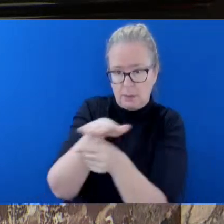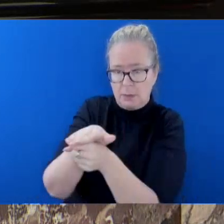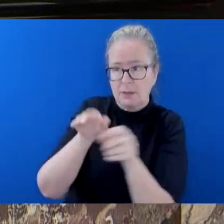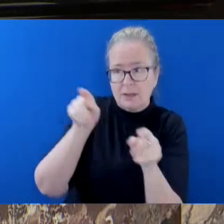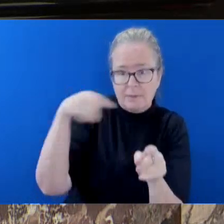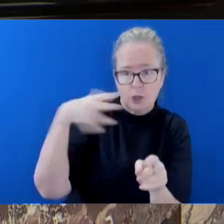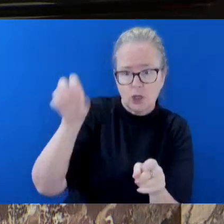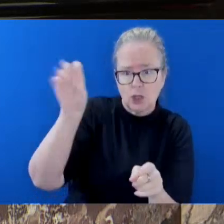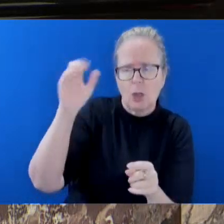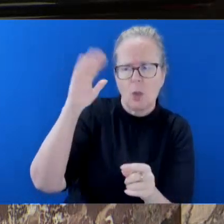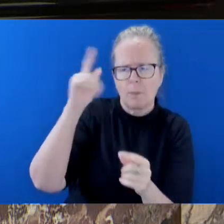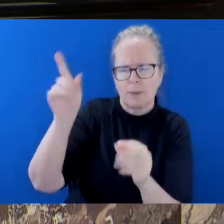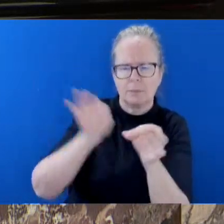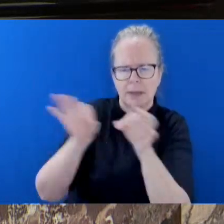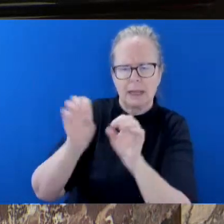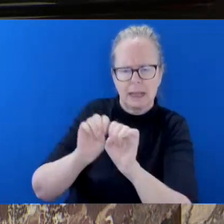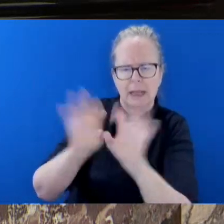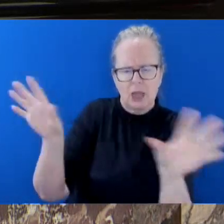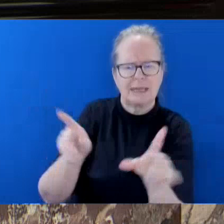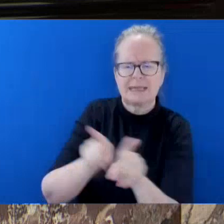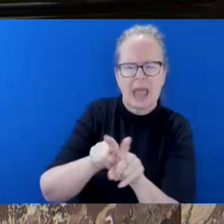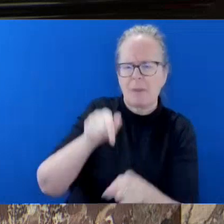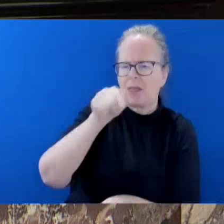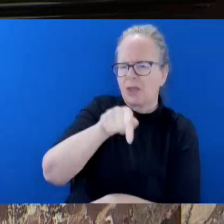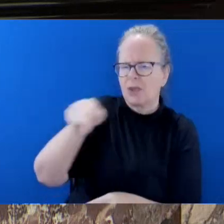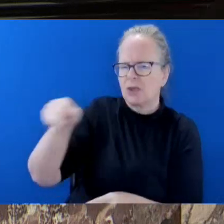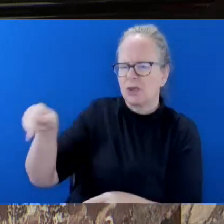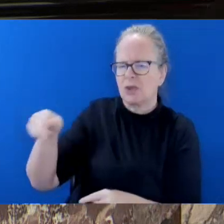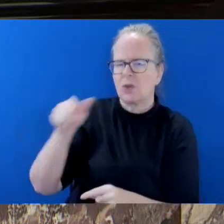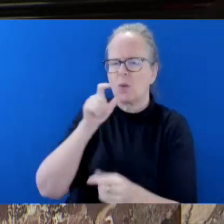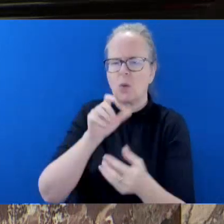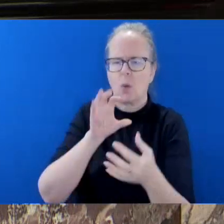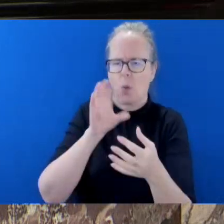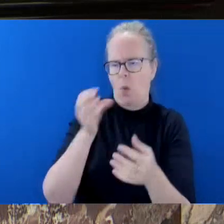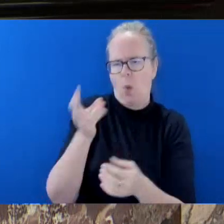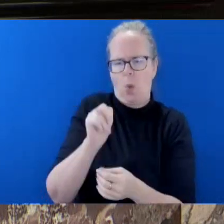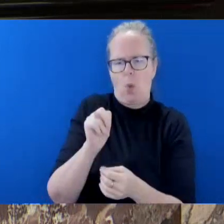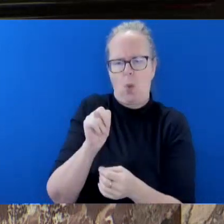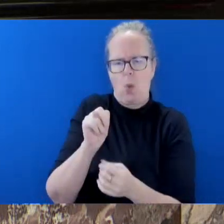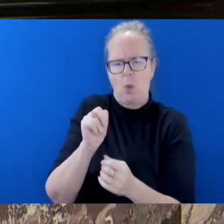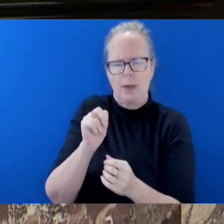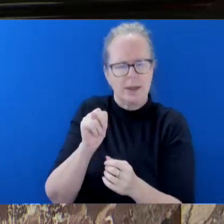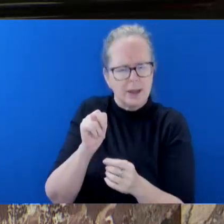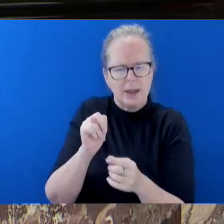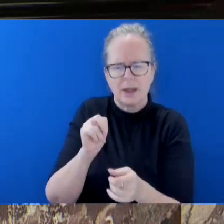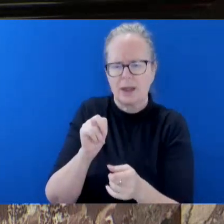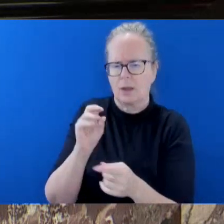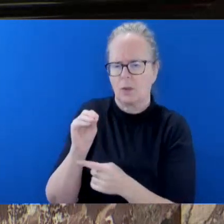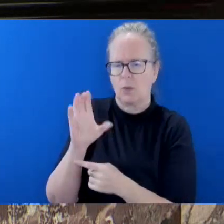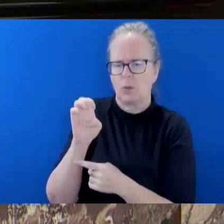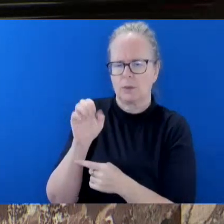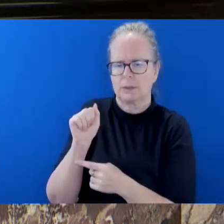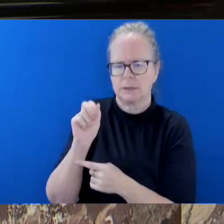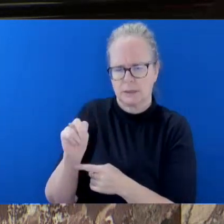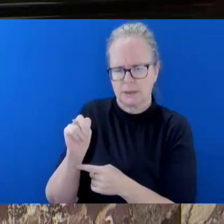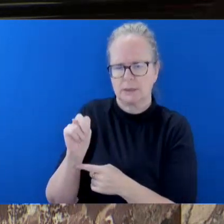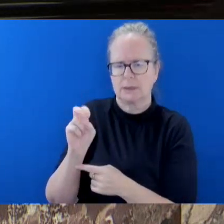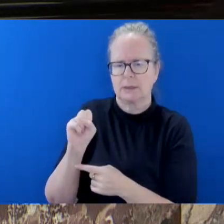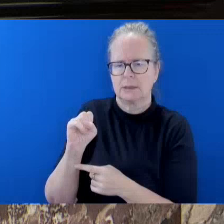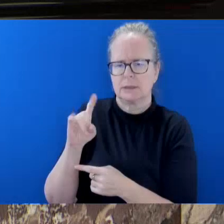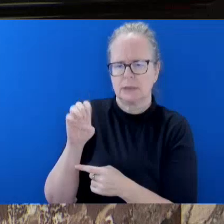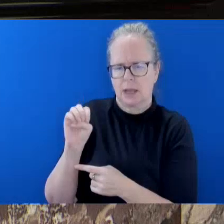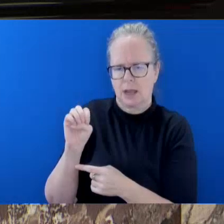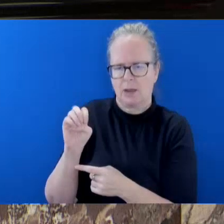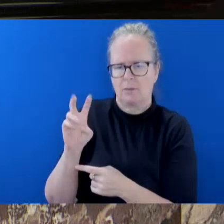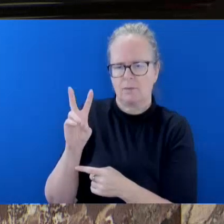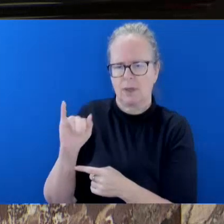own these units. Oceanside Village Resort and Sunrise Ridge are two strata hotels in our community. They have